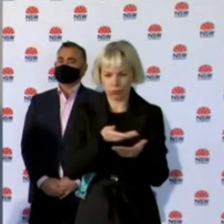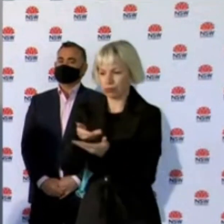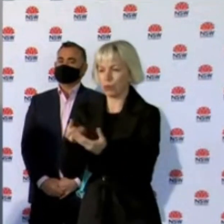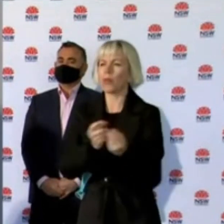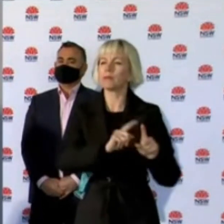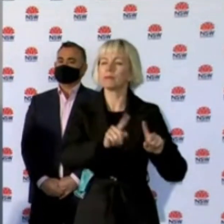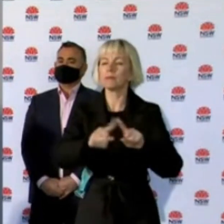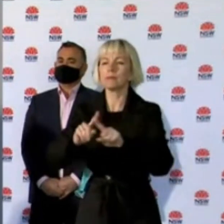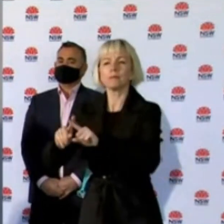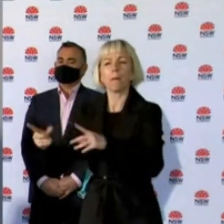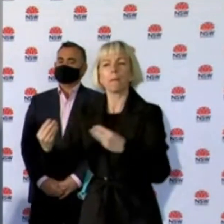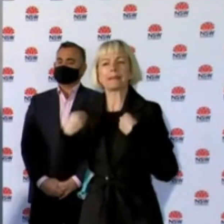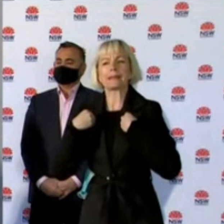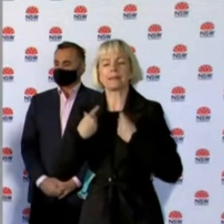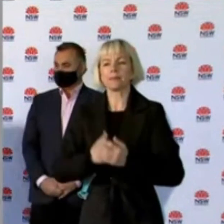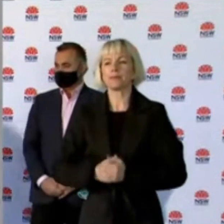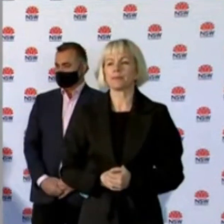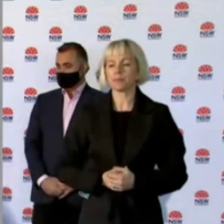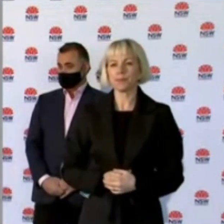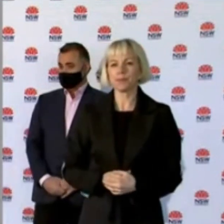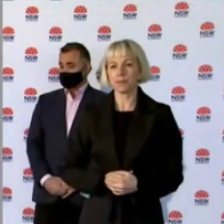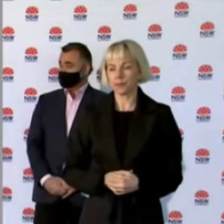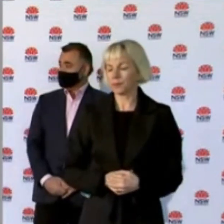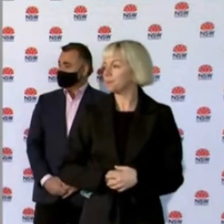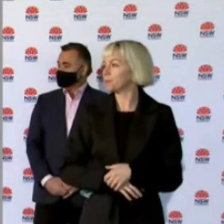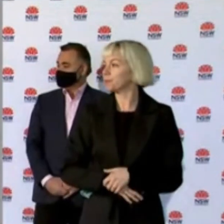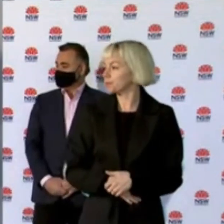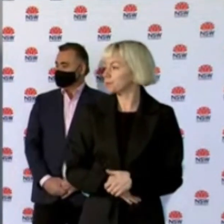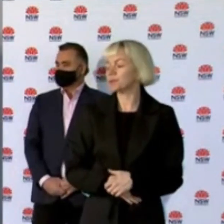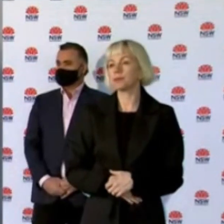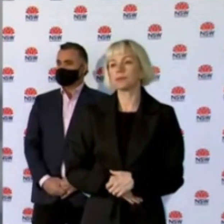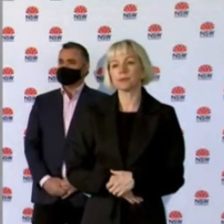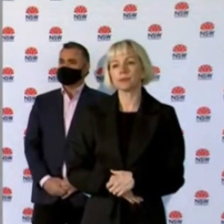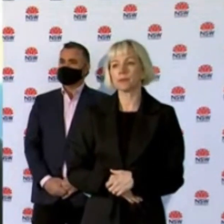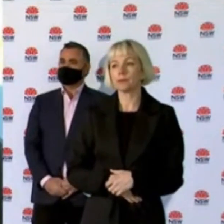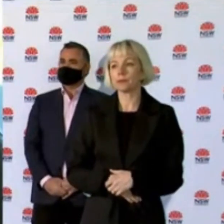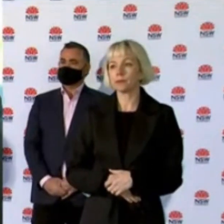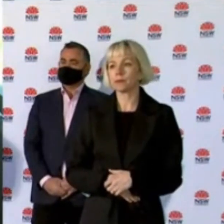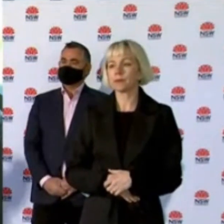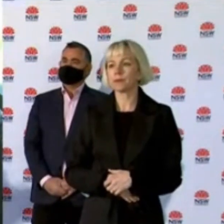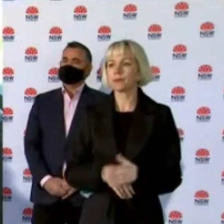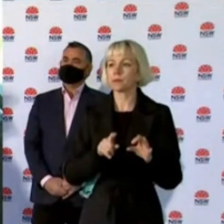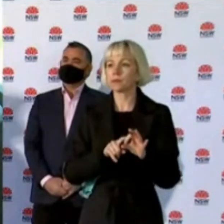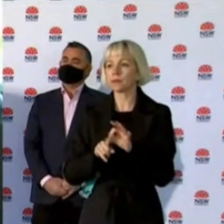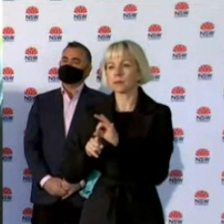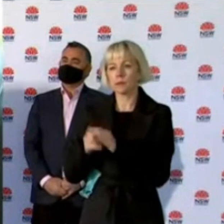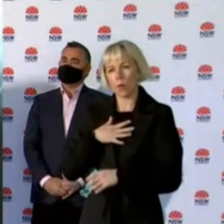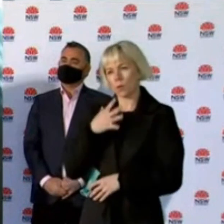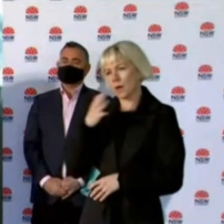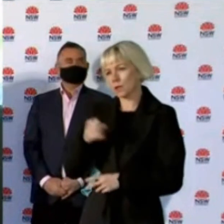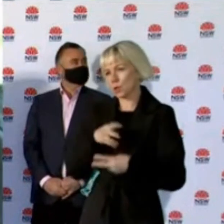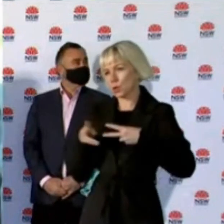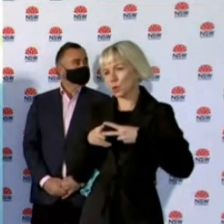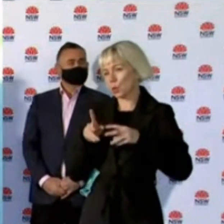and just thank everybody for their efforts. Mr. Warboys, and I'm going to get out a cheeky 2-for-1 here because it's a tough crowd. In terms